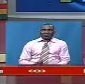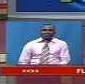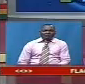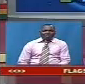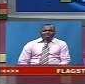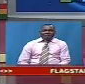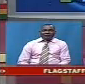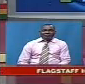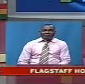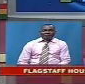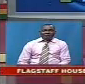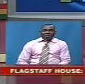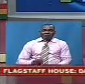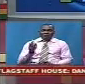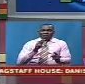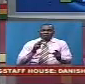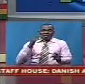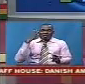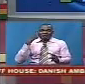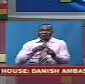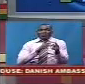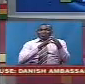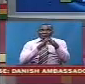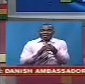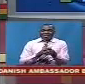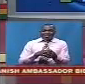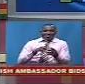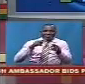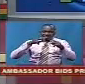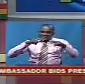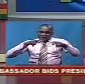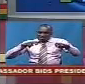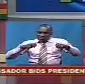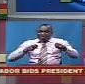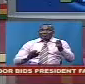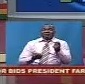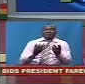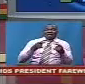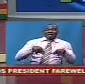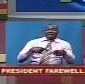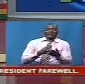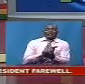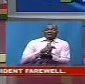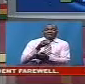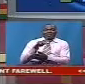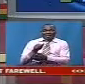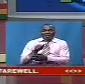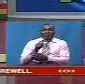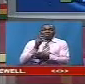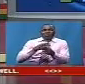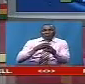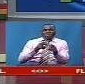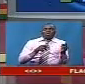Fire investigative experts from the United States are expected in the country to assist investigations into the Accra market